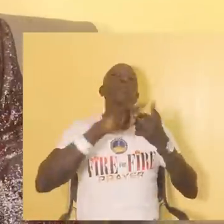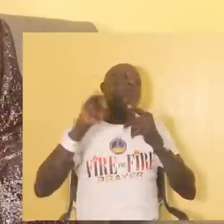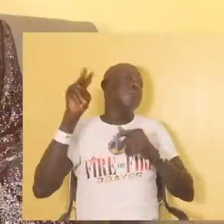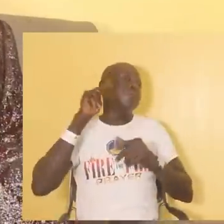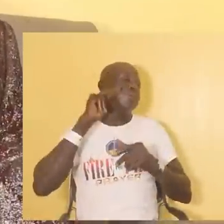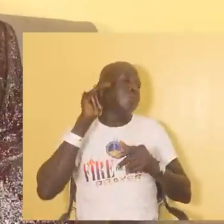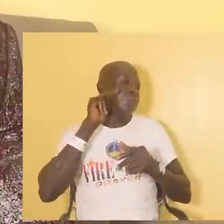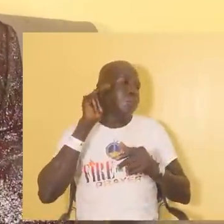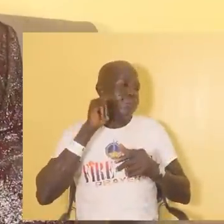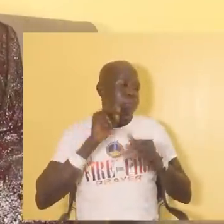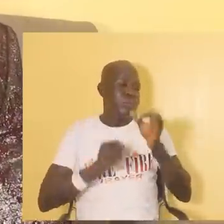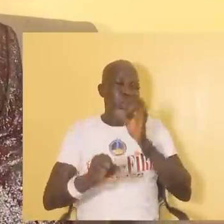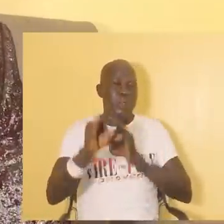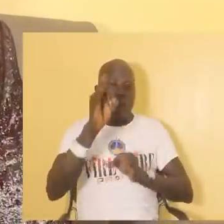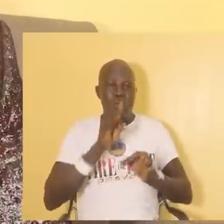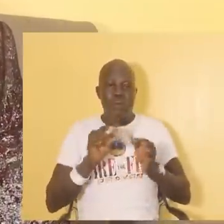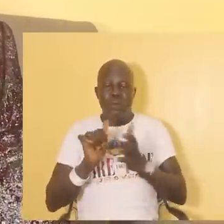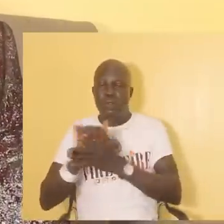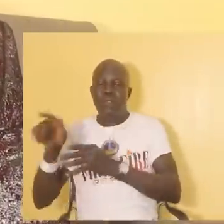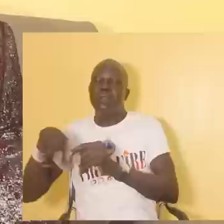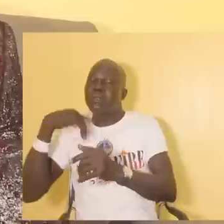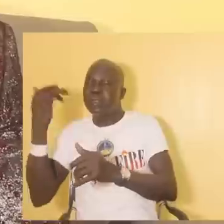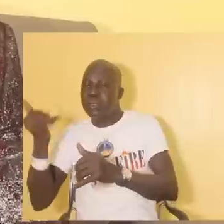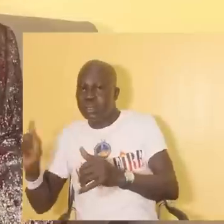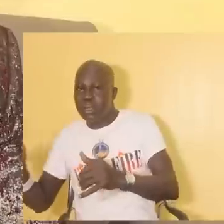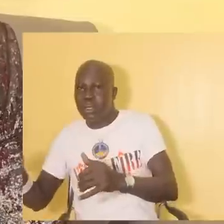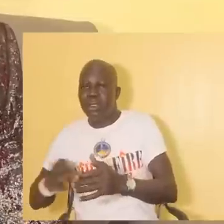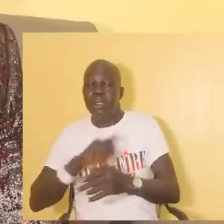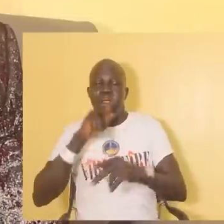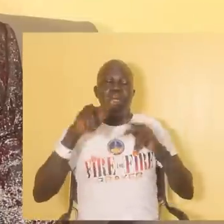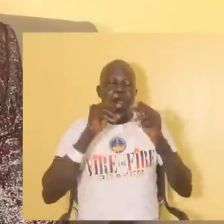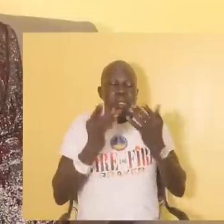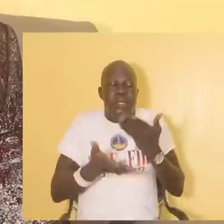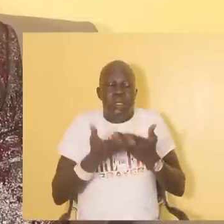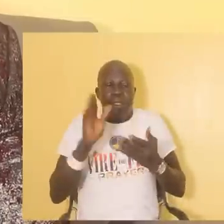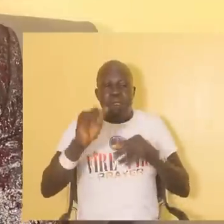Nigeria, as the Lord said, it's easier. That